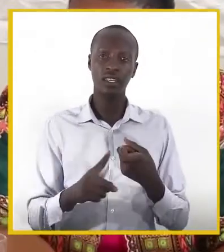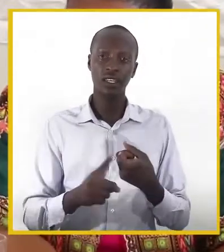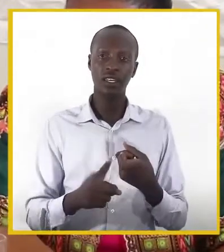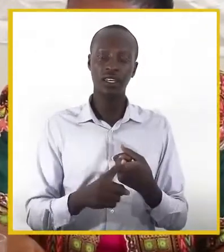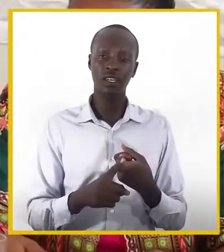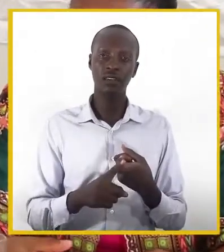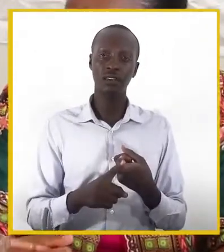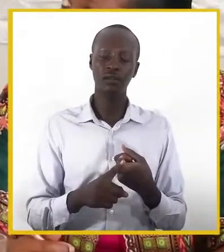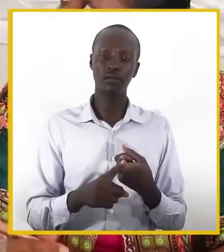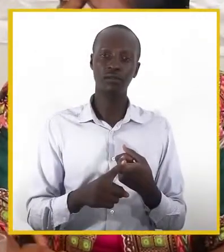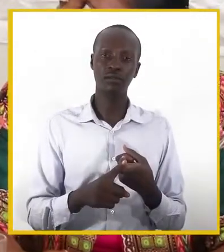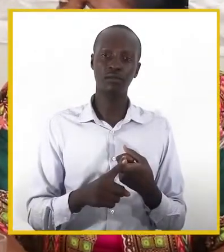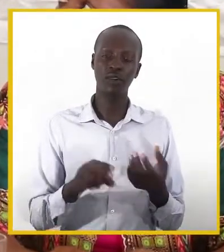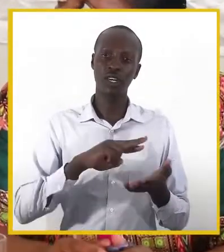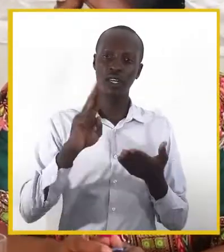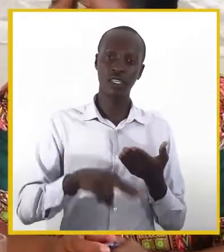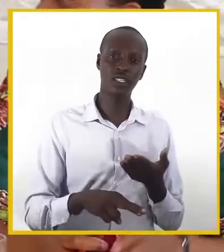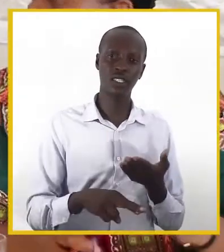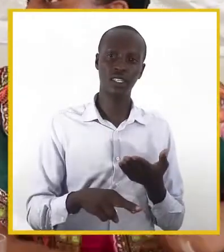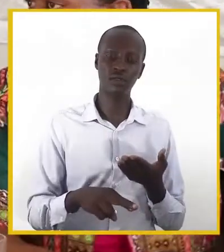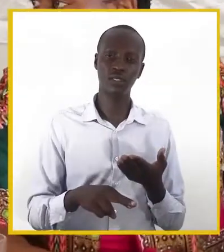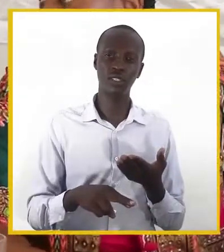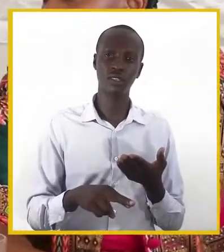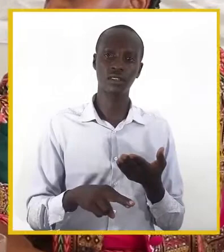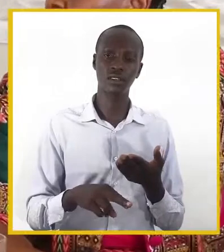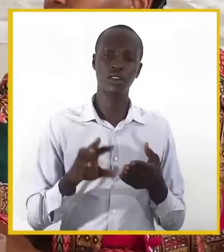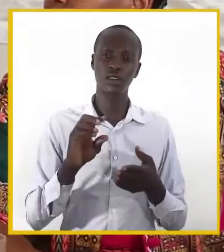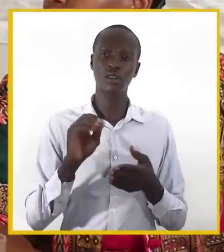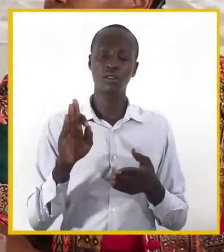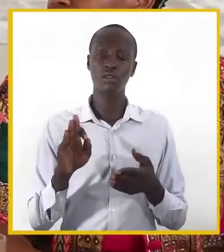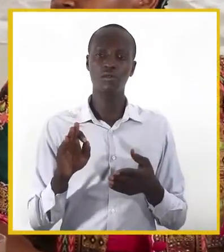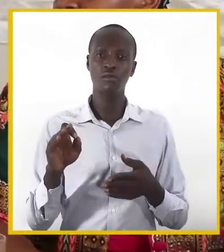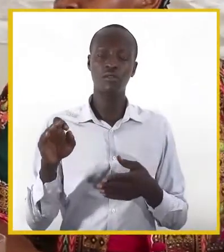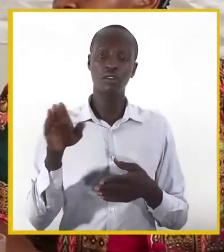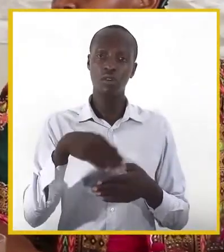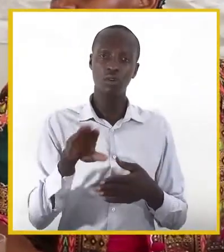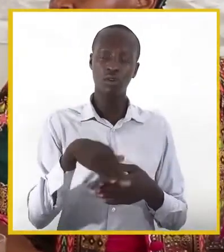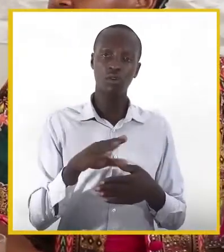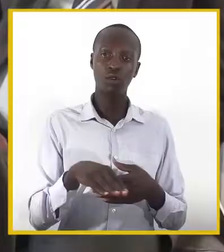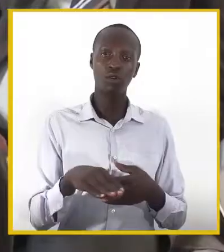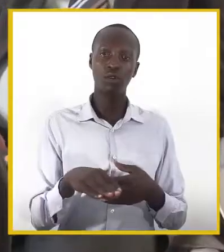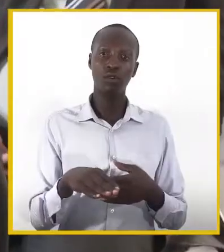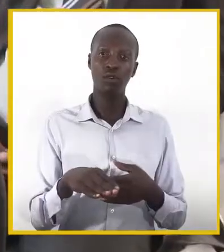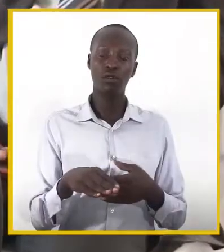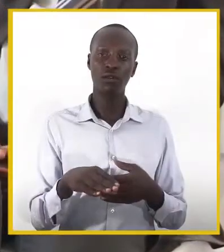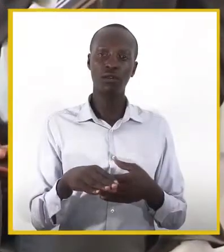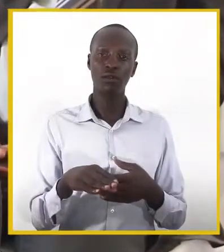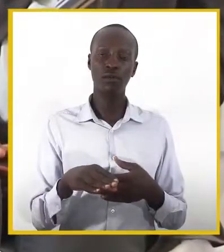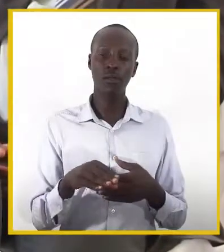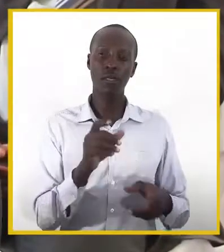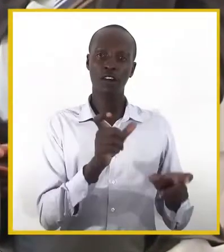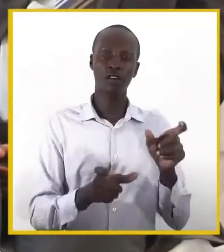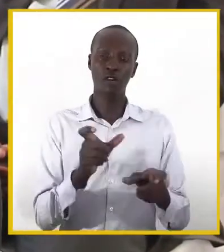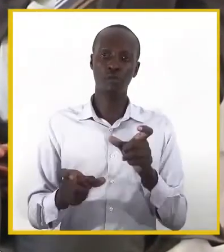fact and reality that every detail at the Kadoma station, who's part